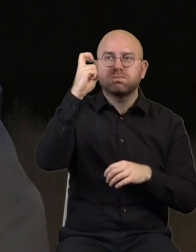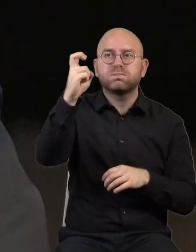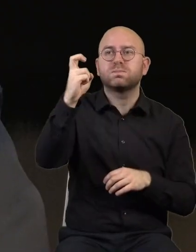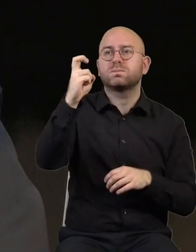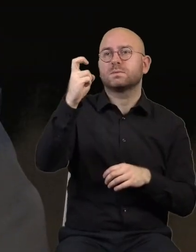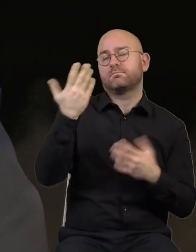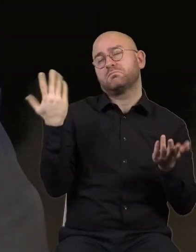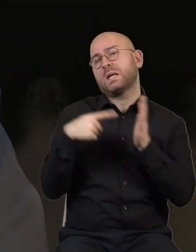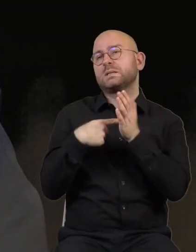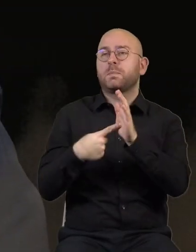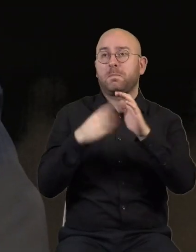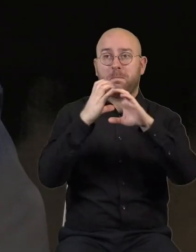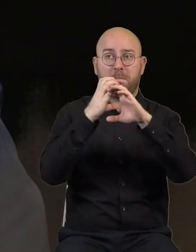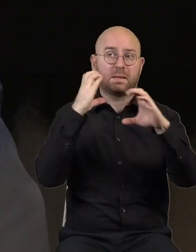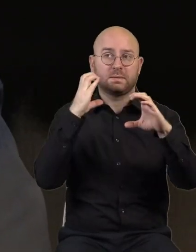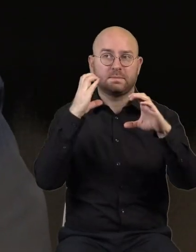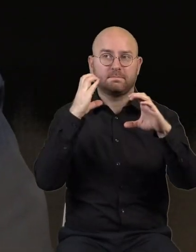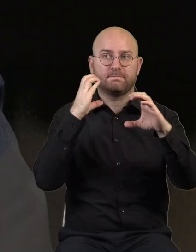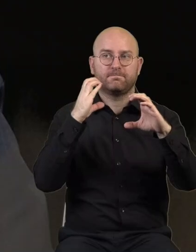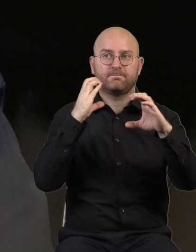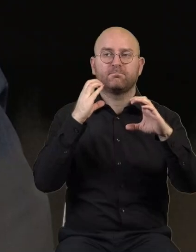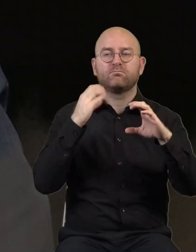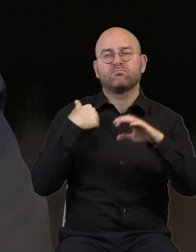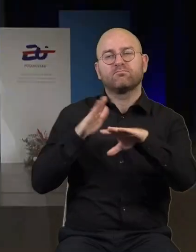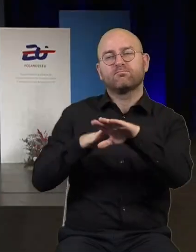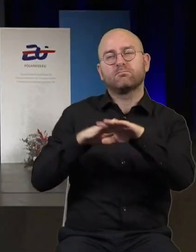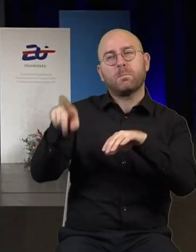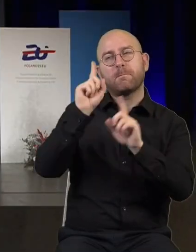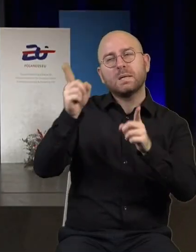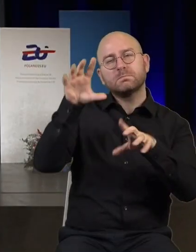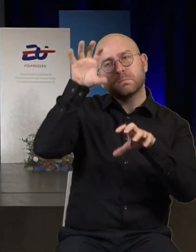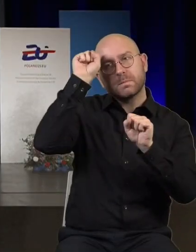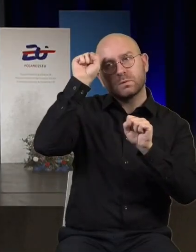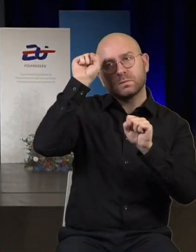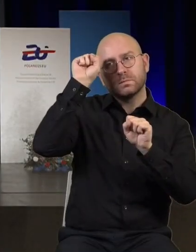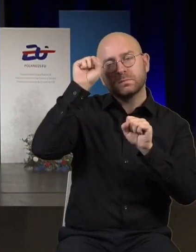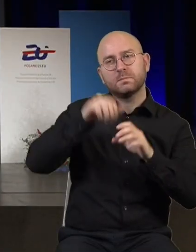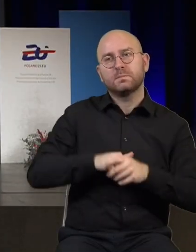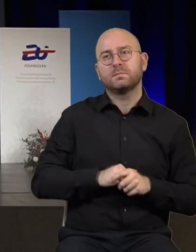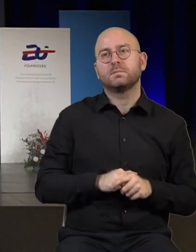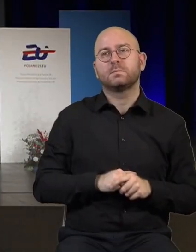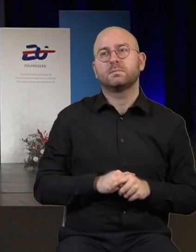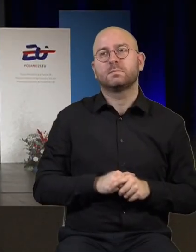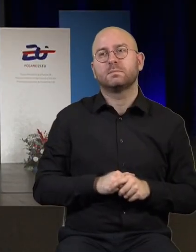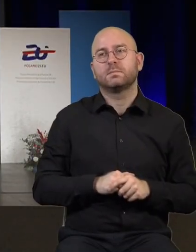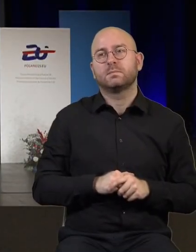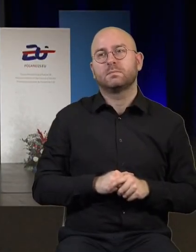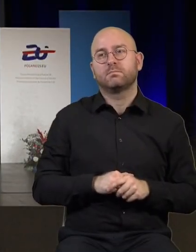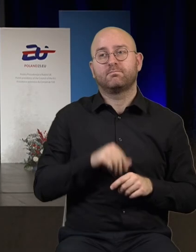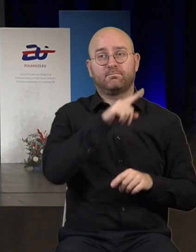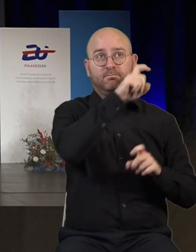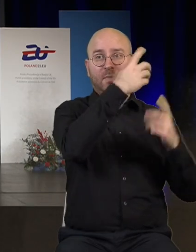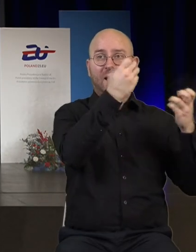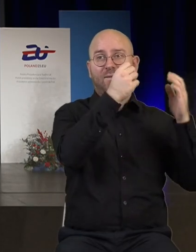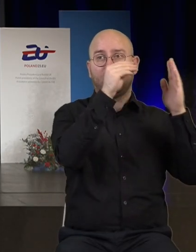not forget that there is another provision of regulation putting a